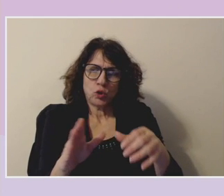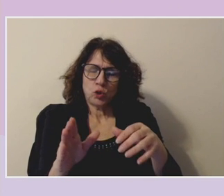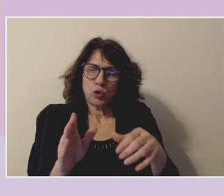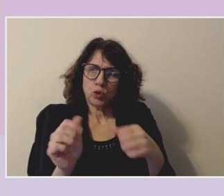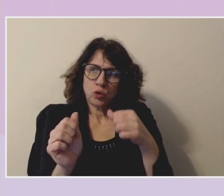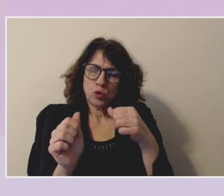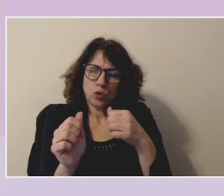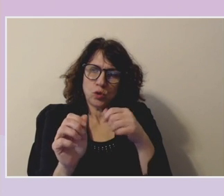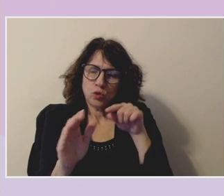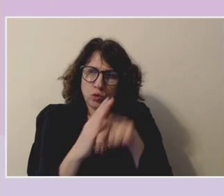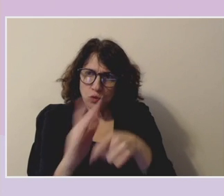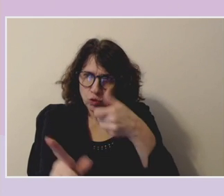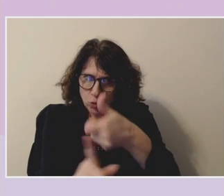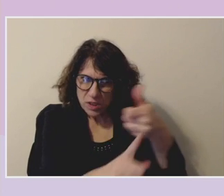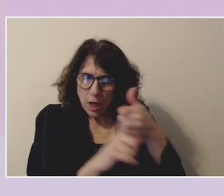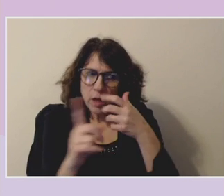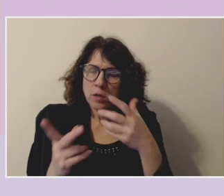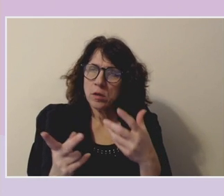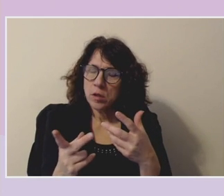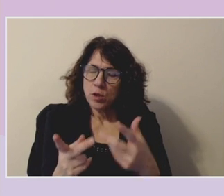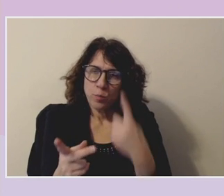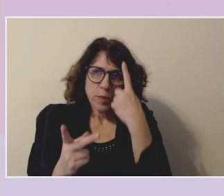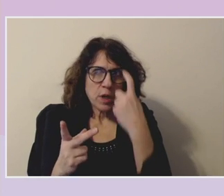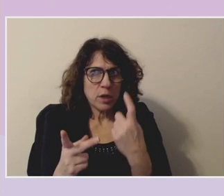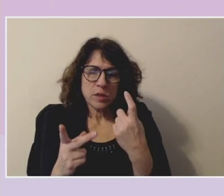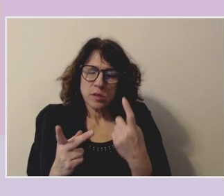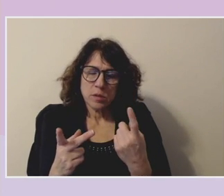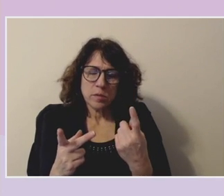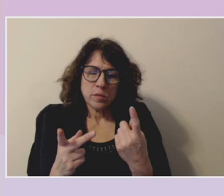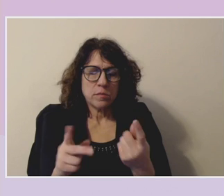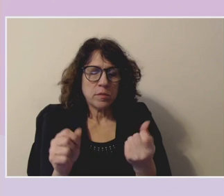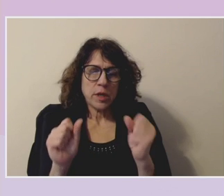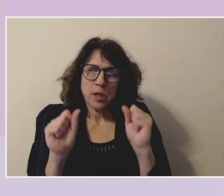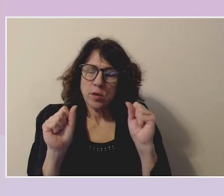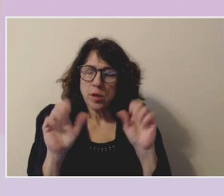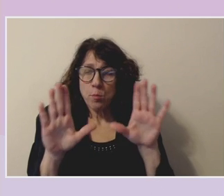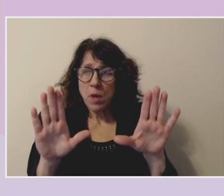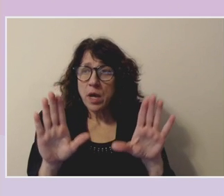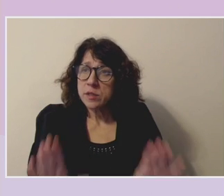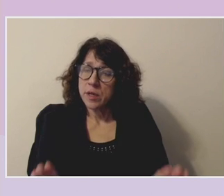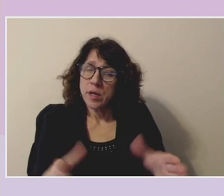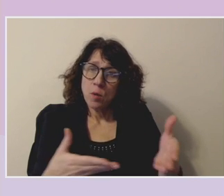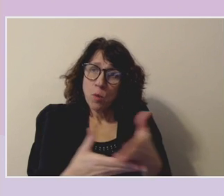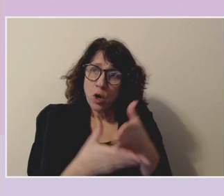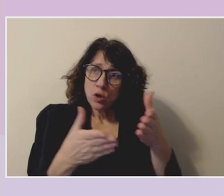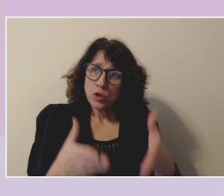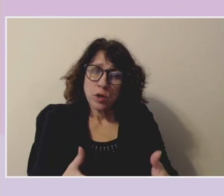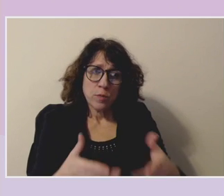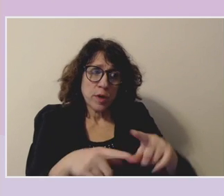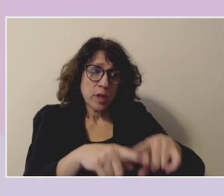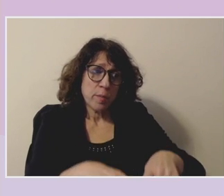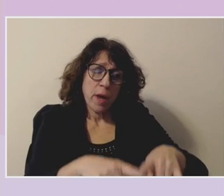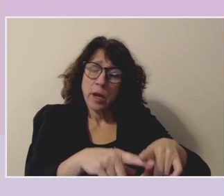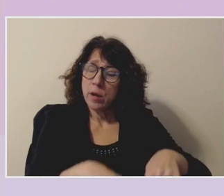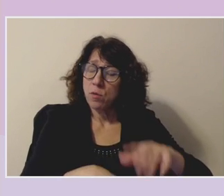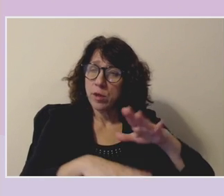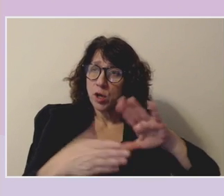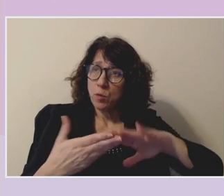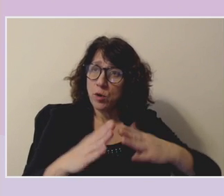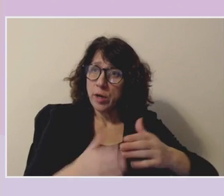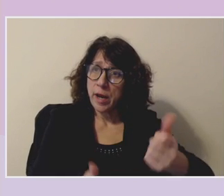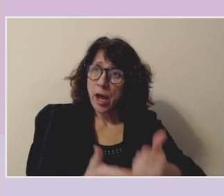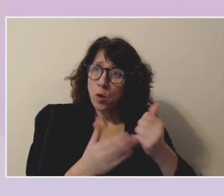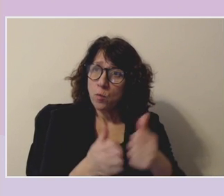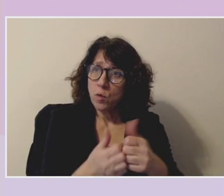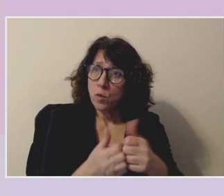And because of all the amazing partnerships we had, we were able to rely heavily on the community to help us with that. To the point